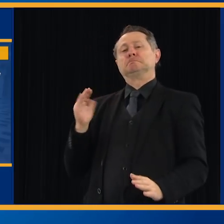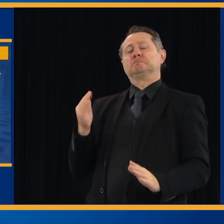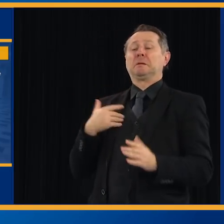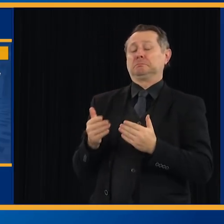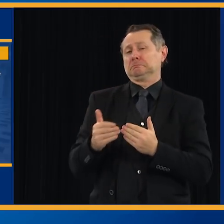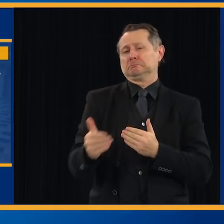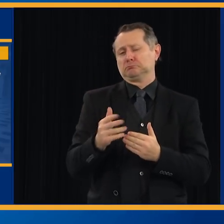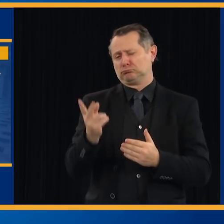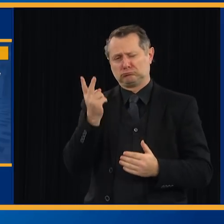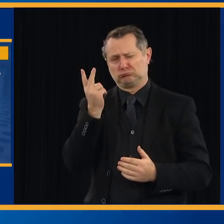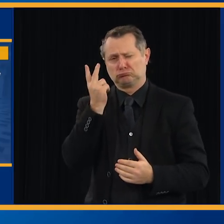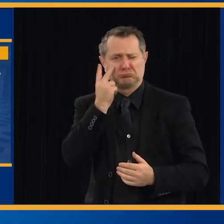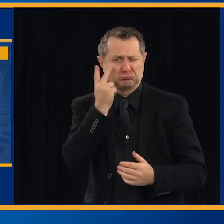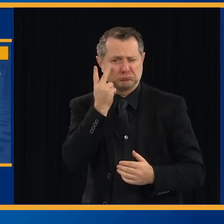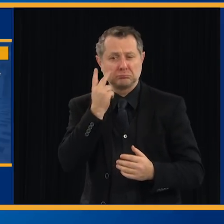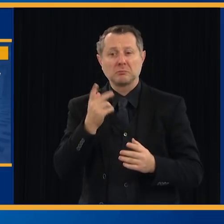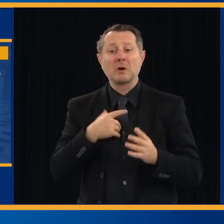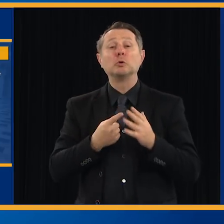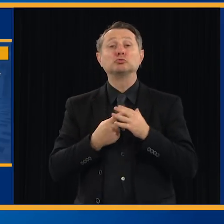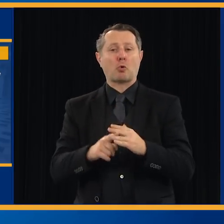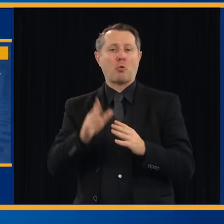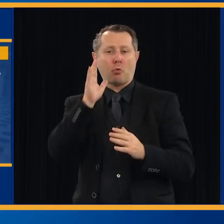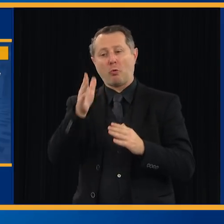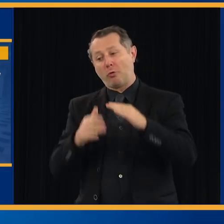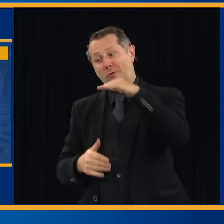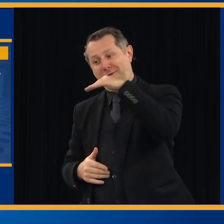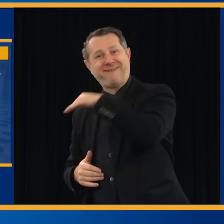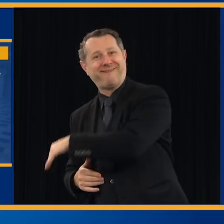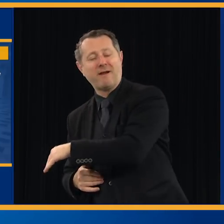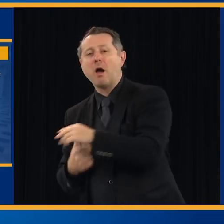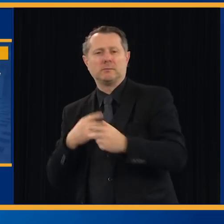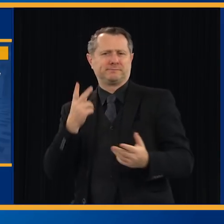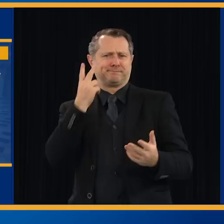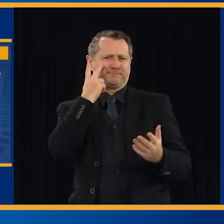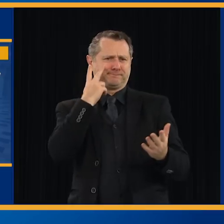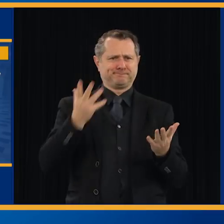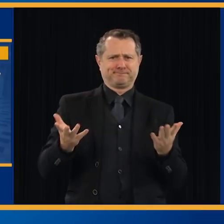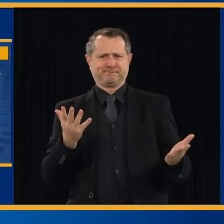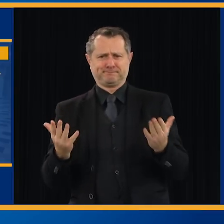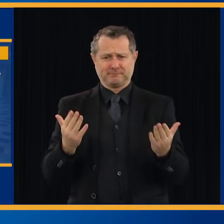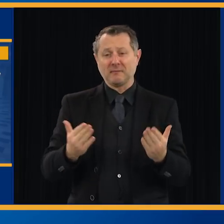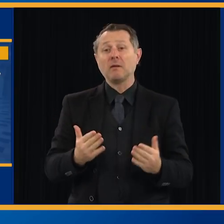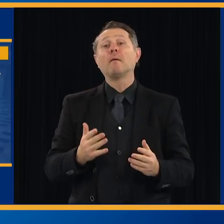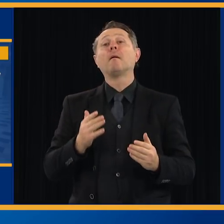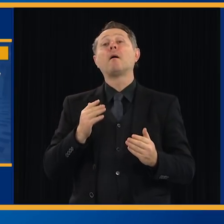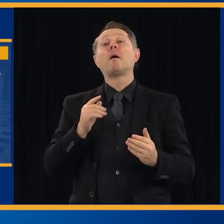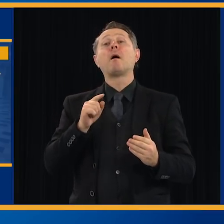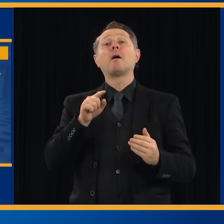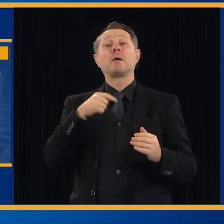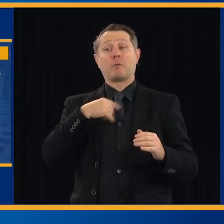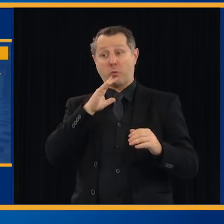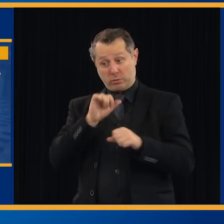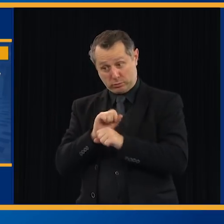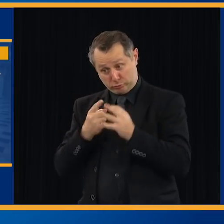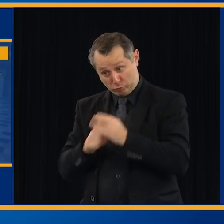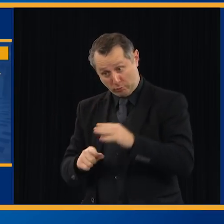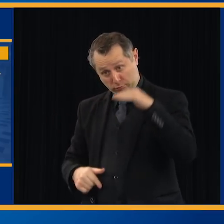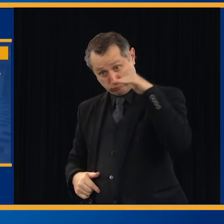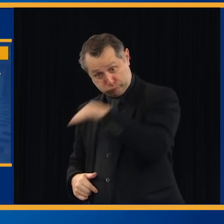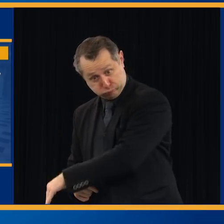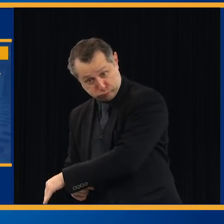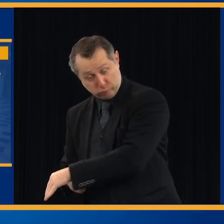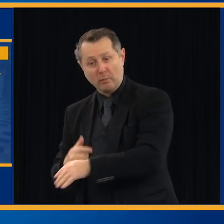that we are on a descent. Whether or not the descent continues depends on what we do, but right now